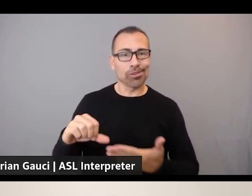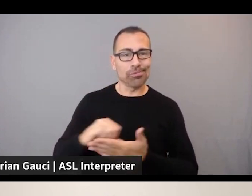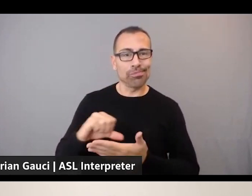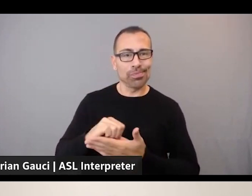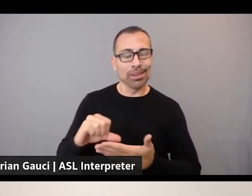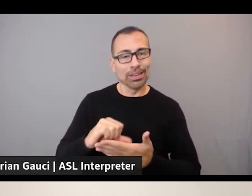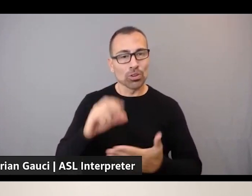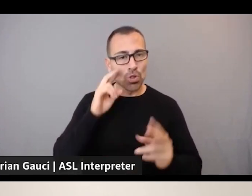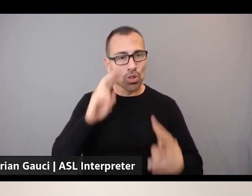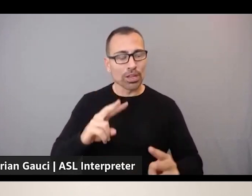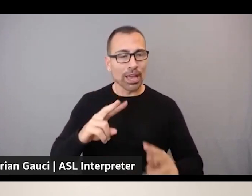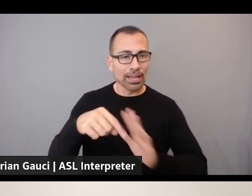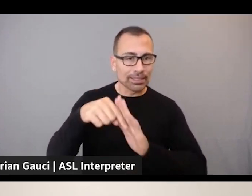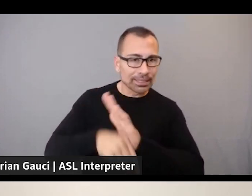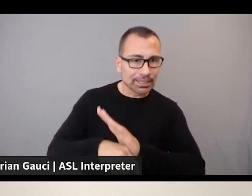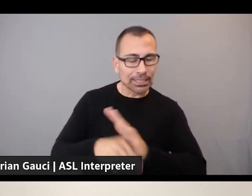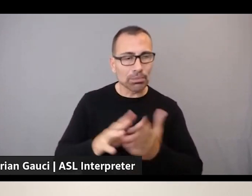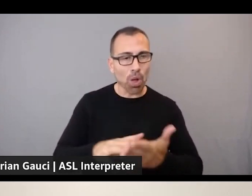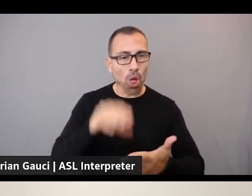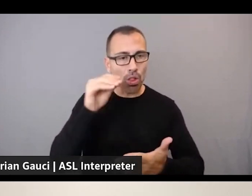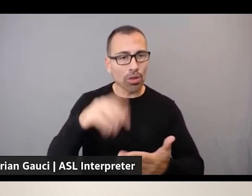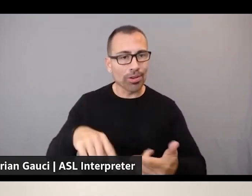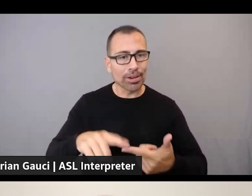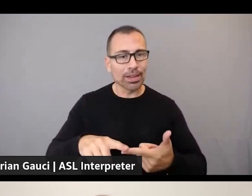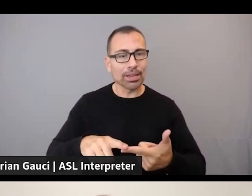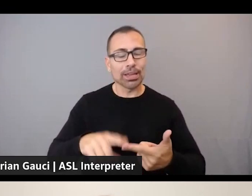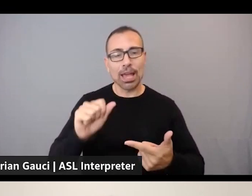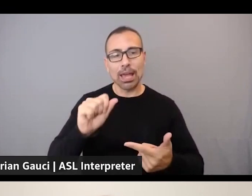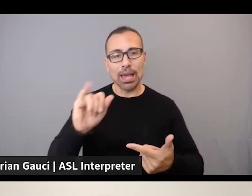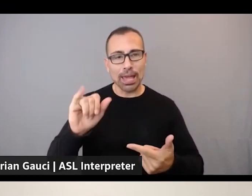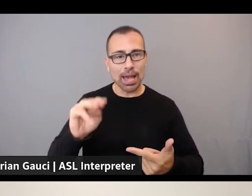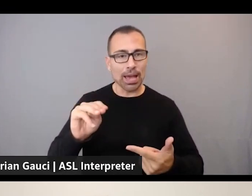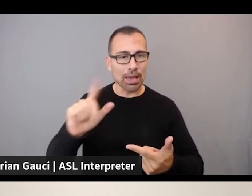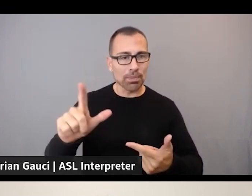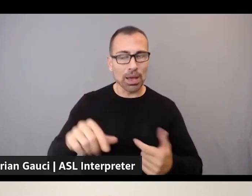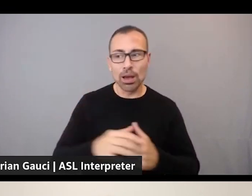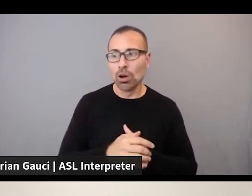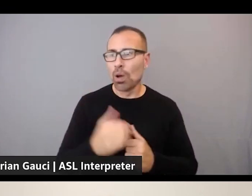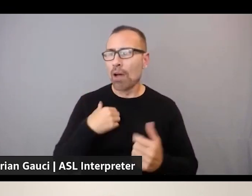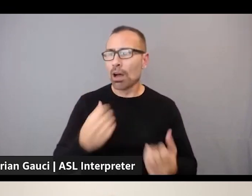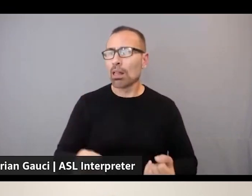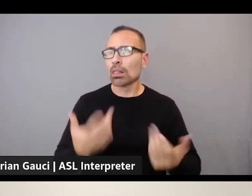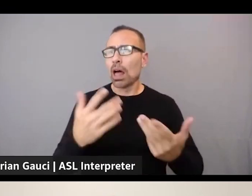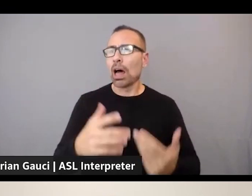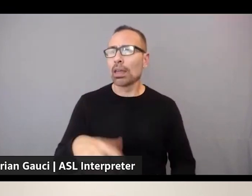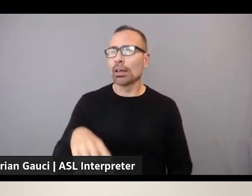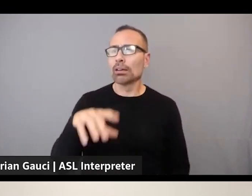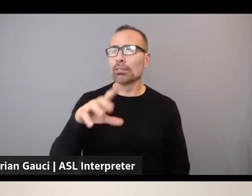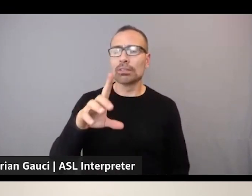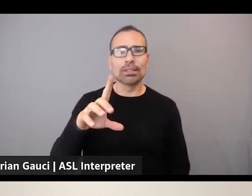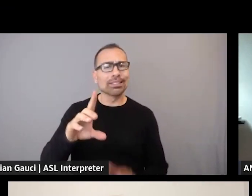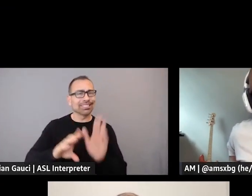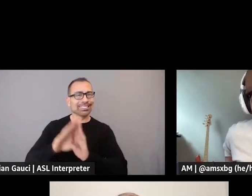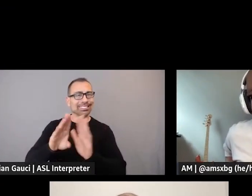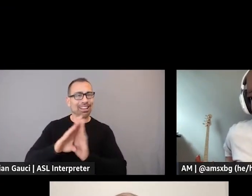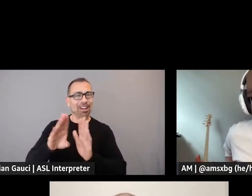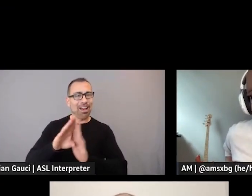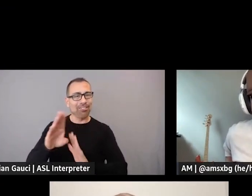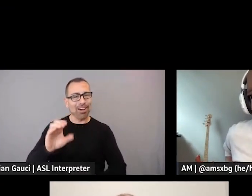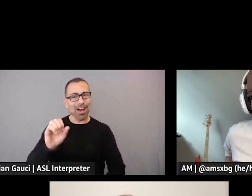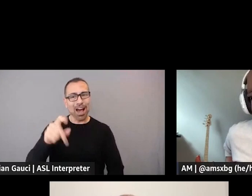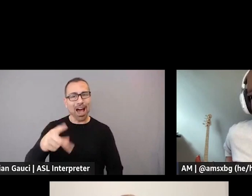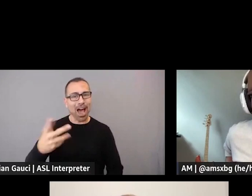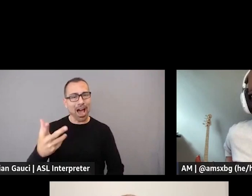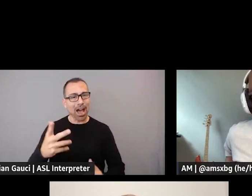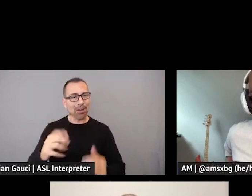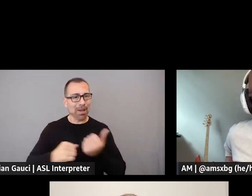generative AI that we launched with a bunch of DevRel advocates actually back in the summer. This course